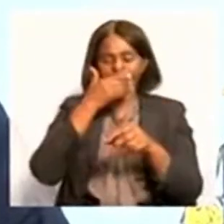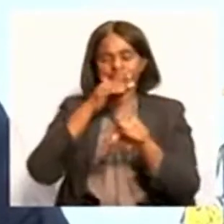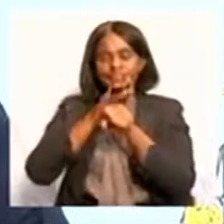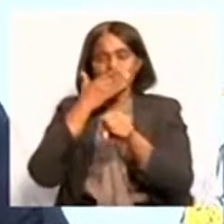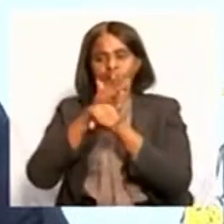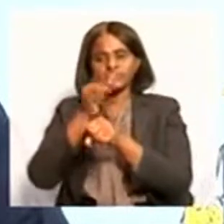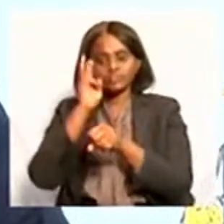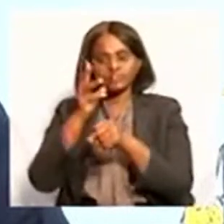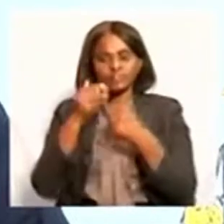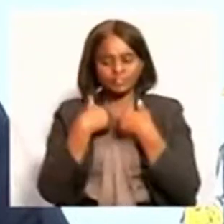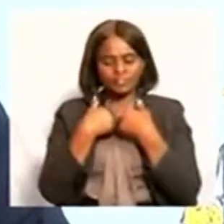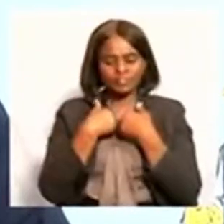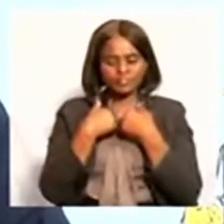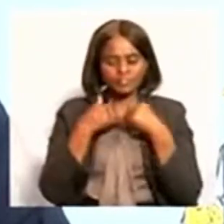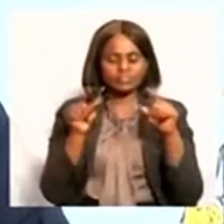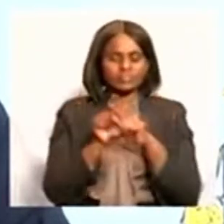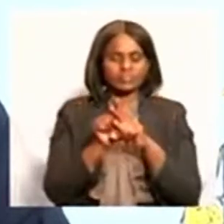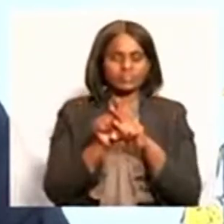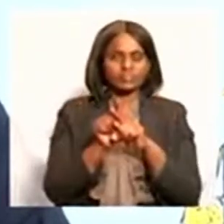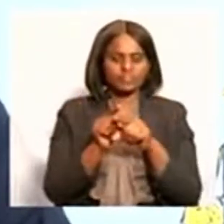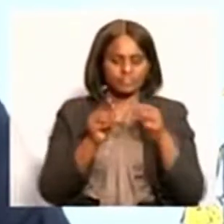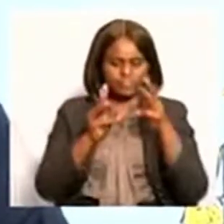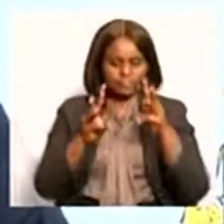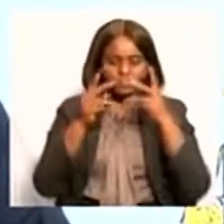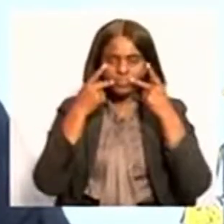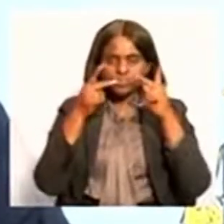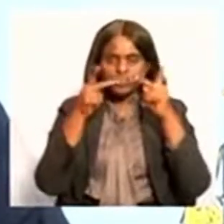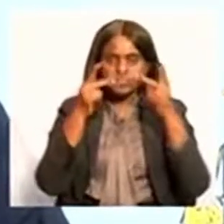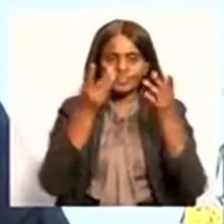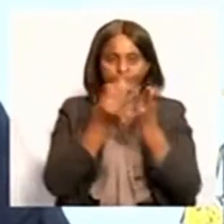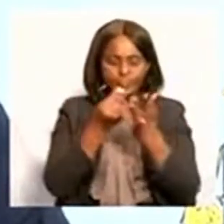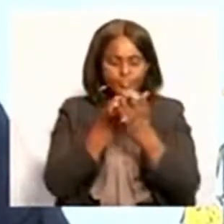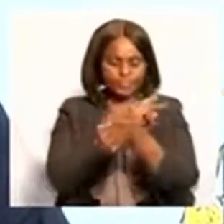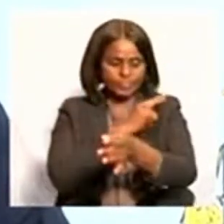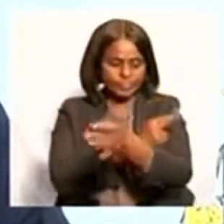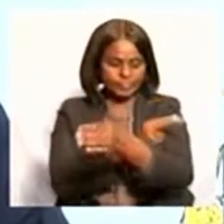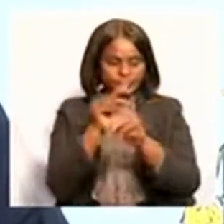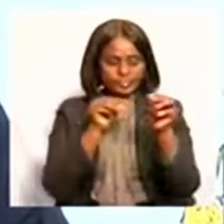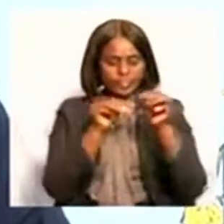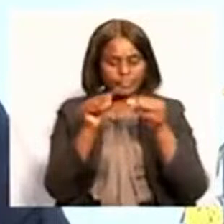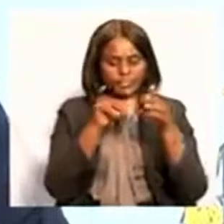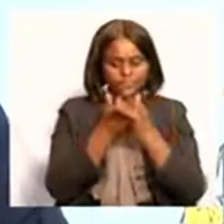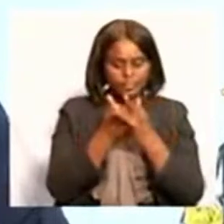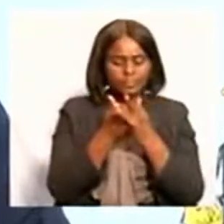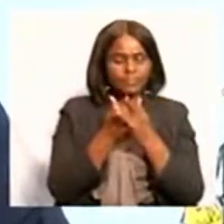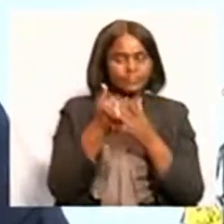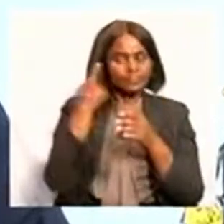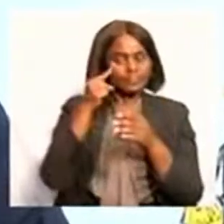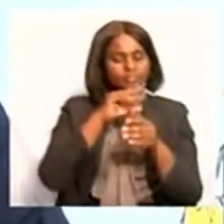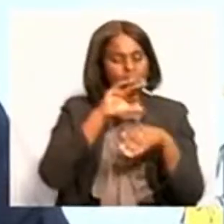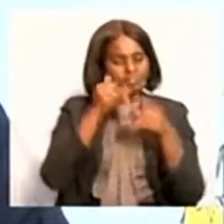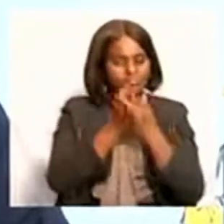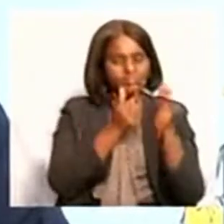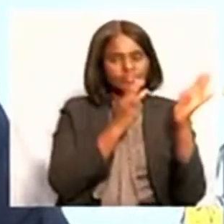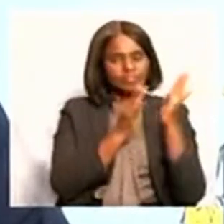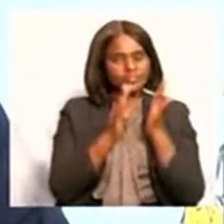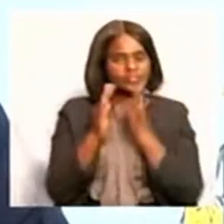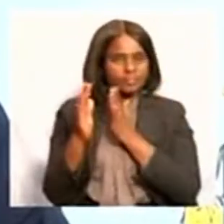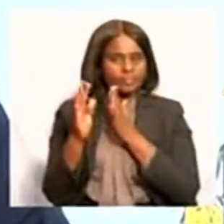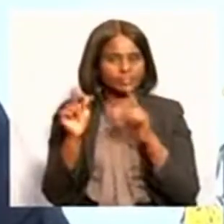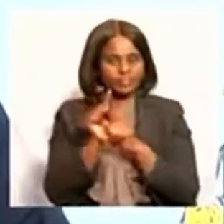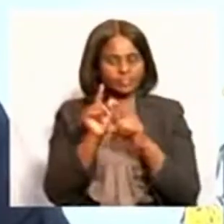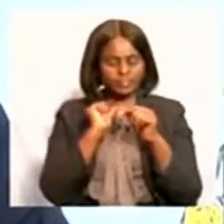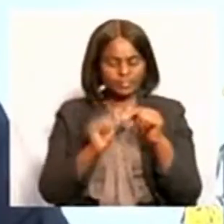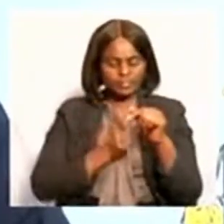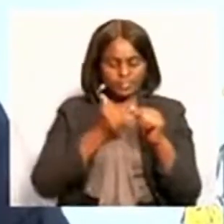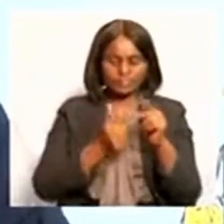assurance that the way the public resources are being managed for the intended purposes, and we